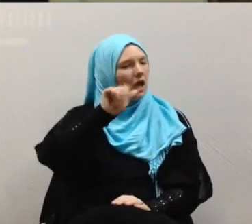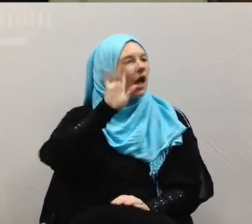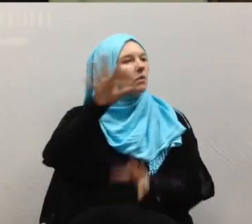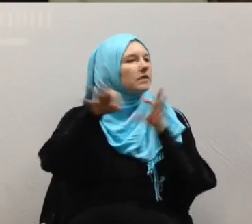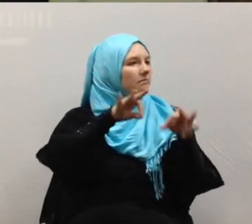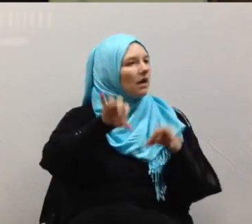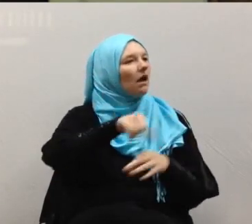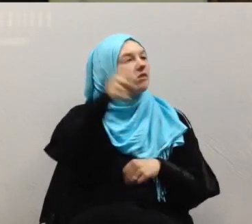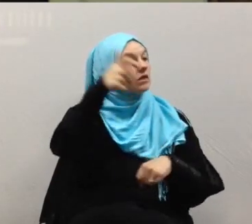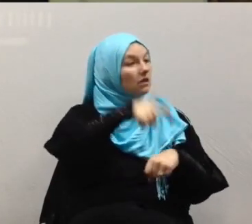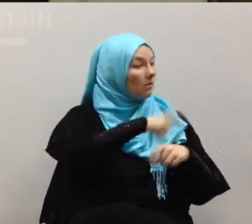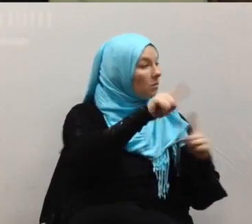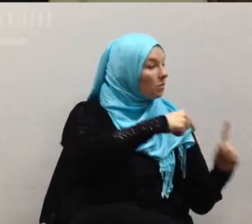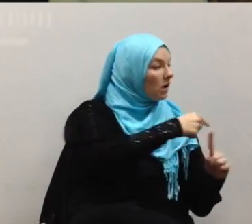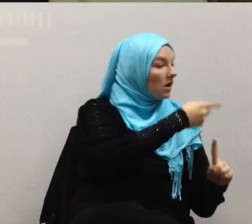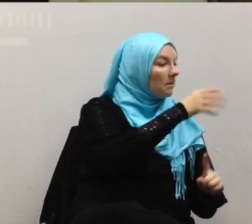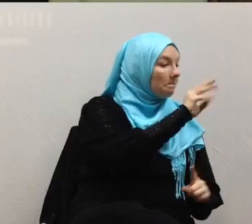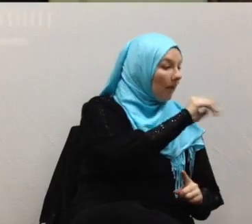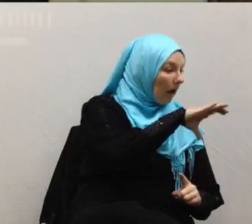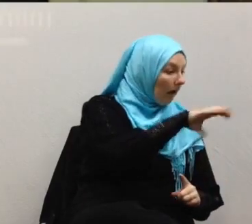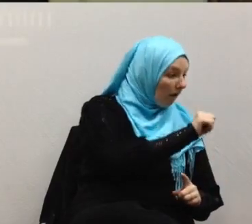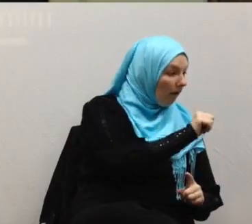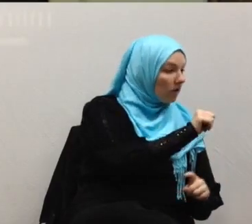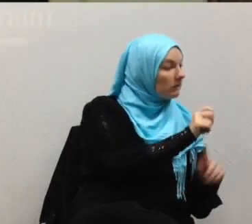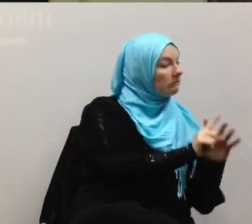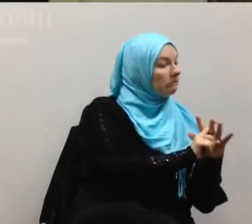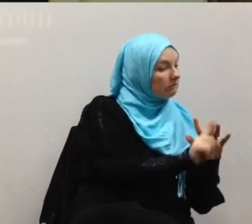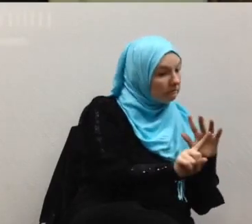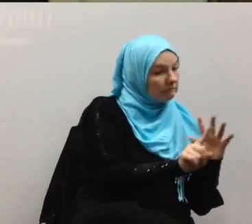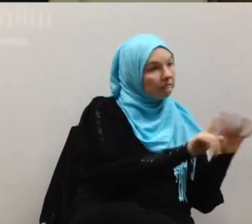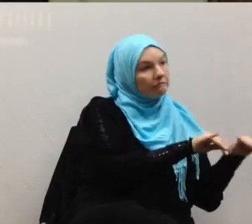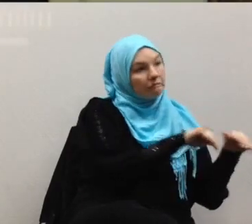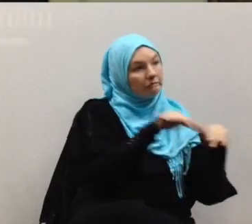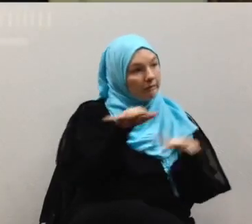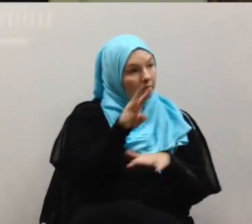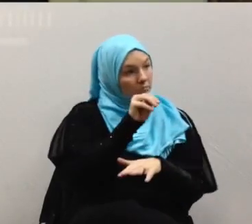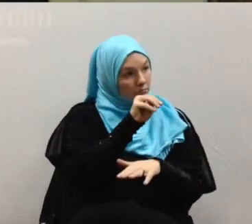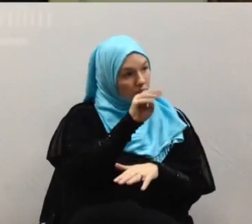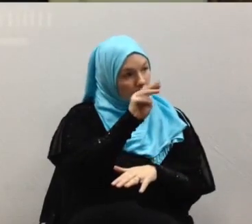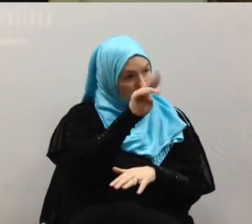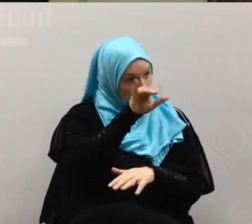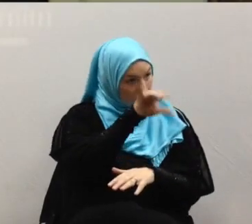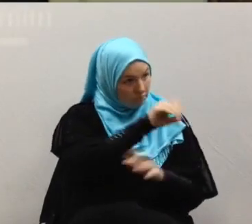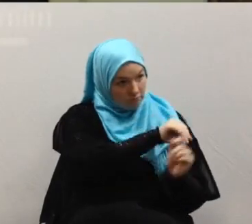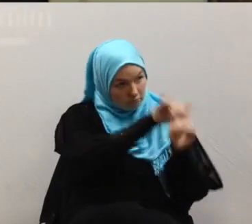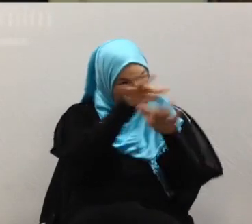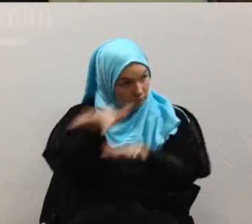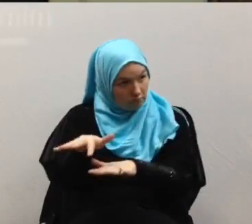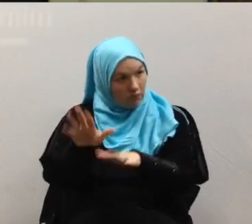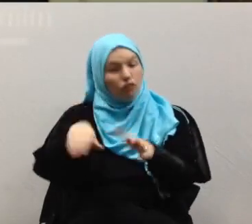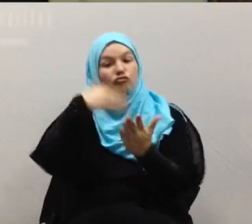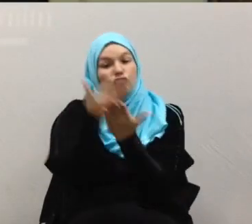in their violation, they stood with the disbelievers against